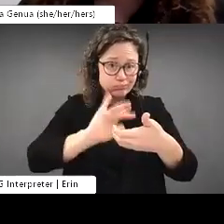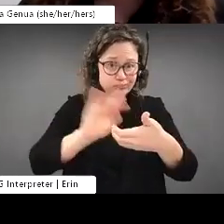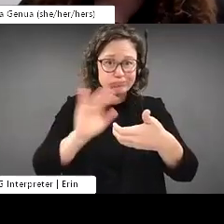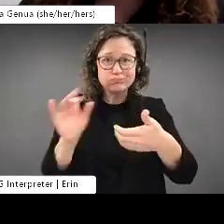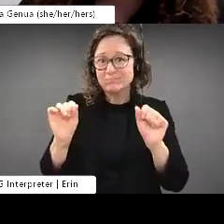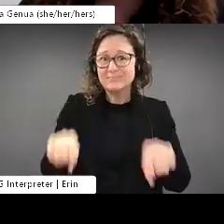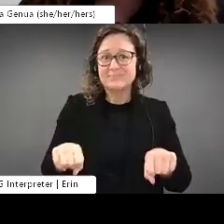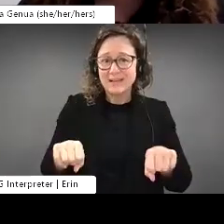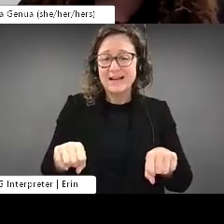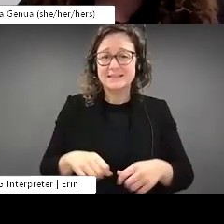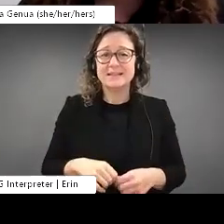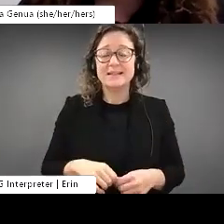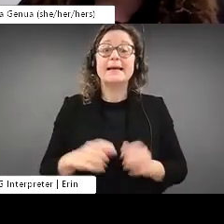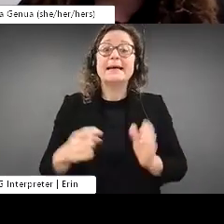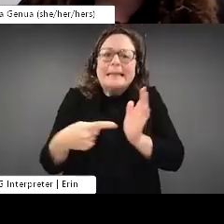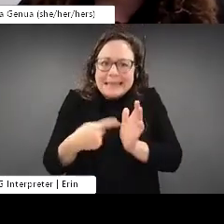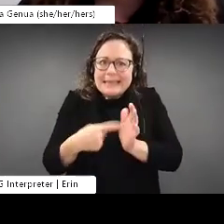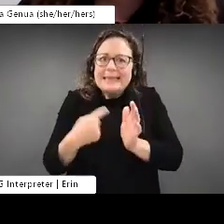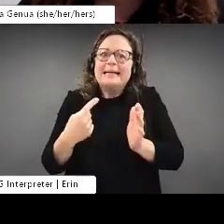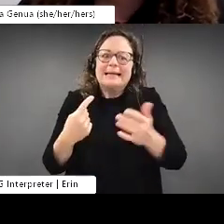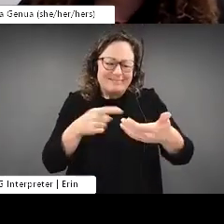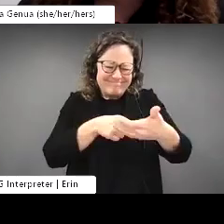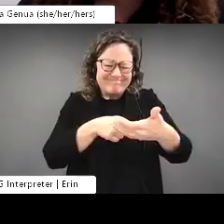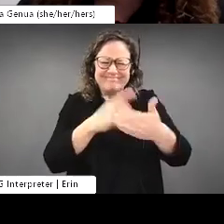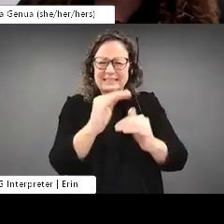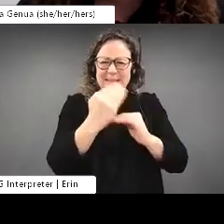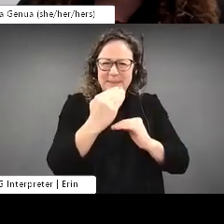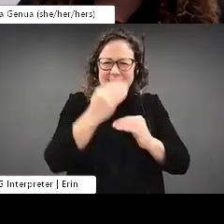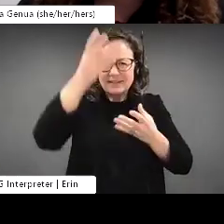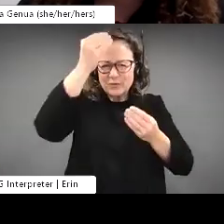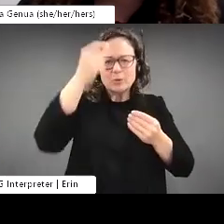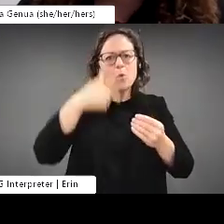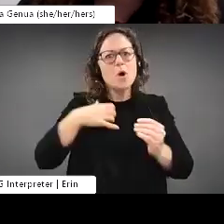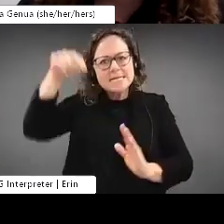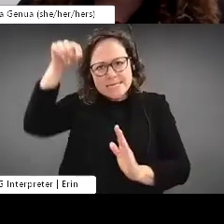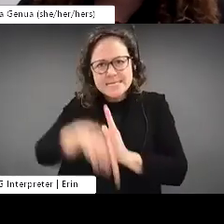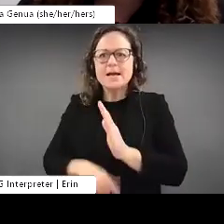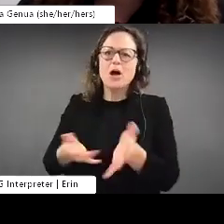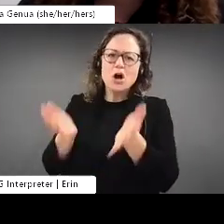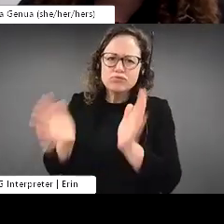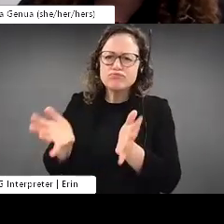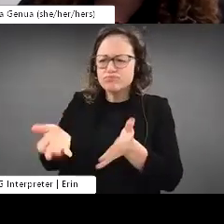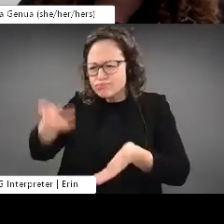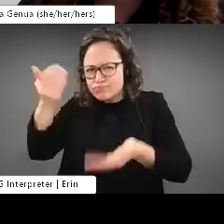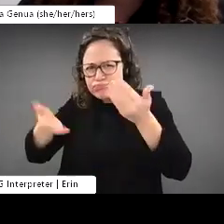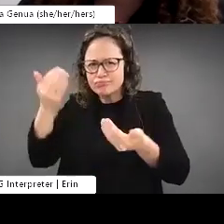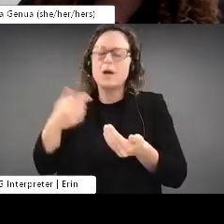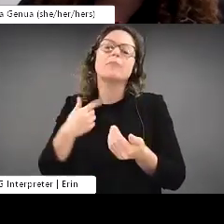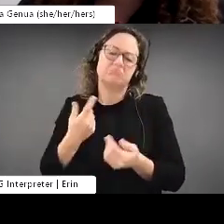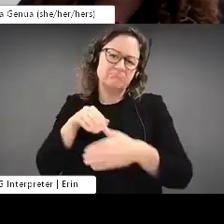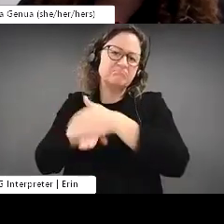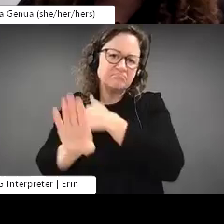more complex that do require us to visit a branch. So there